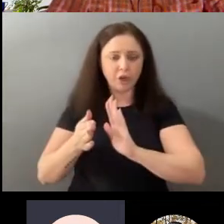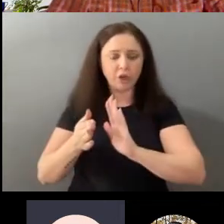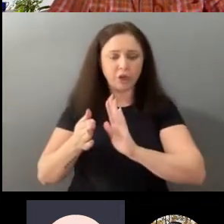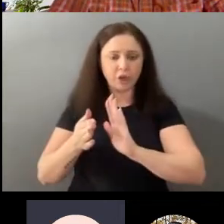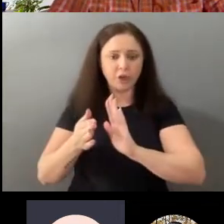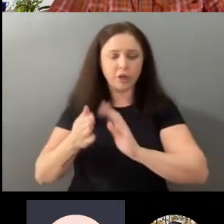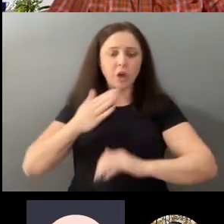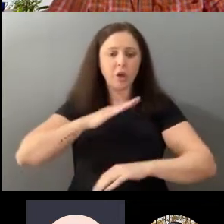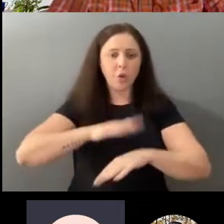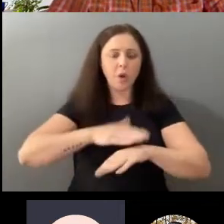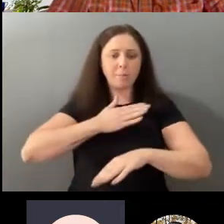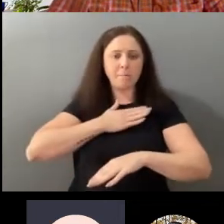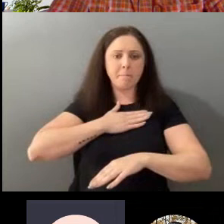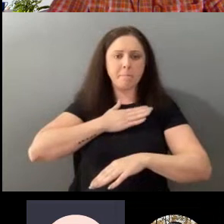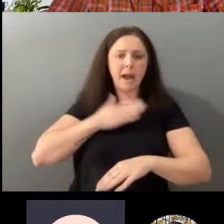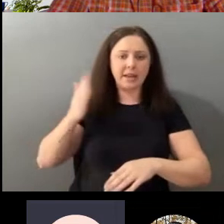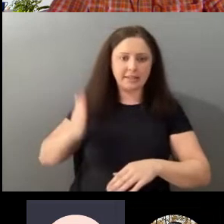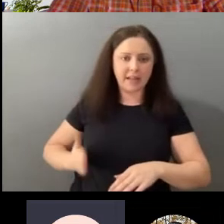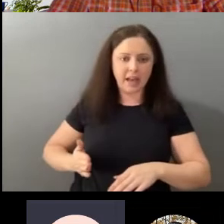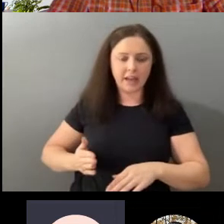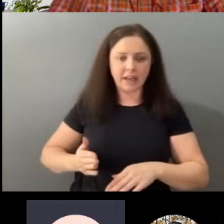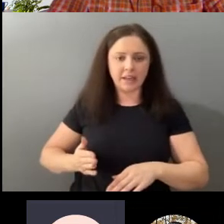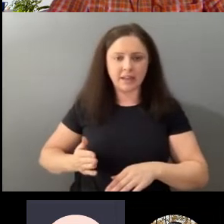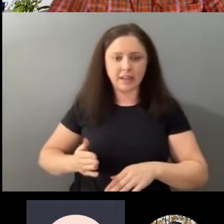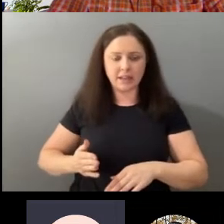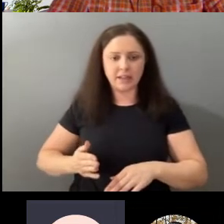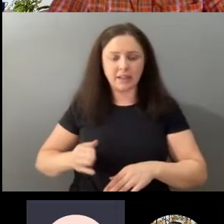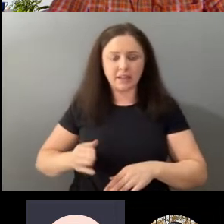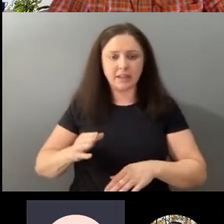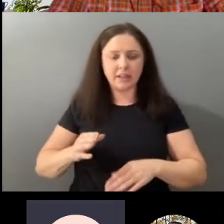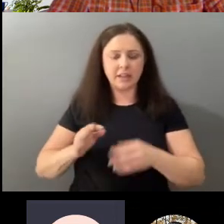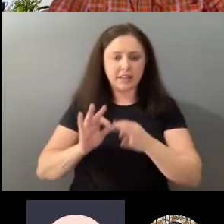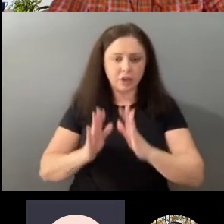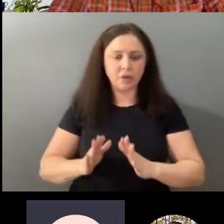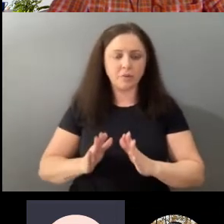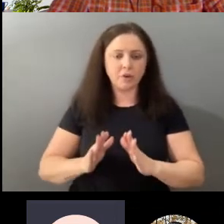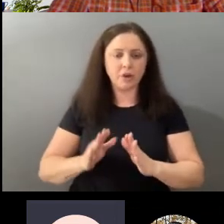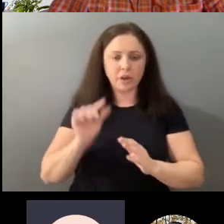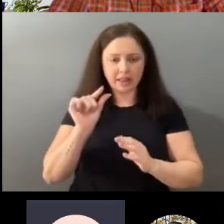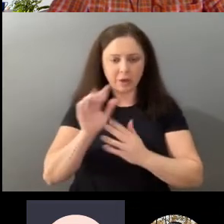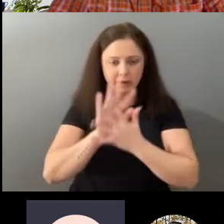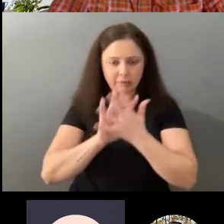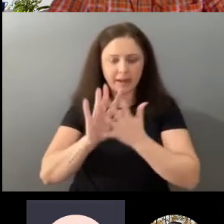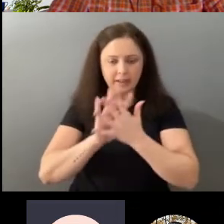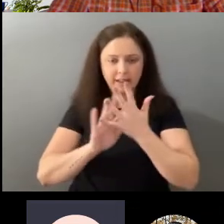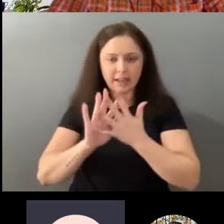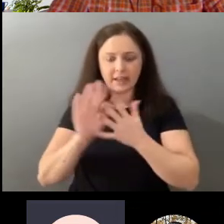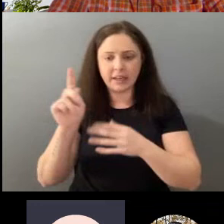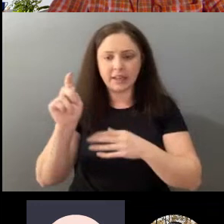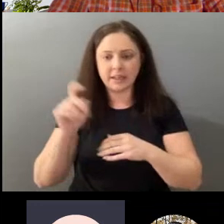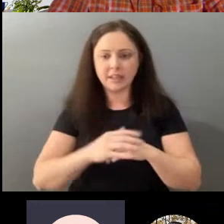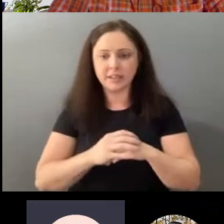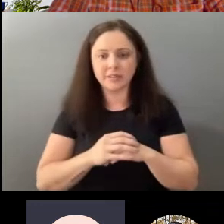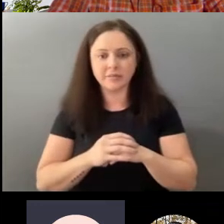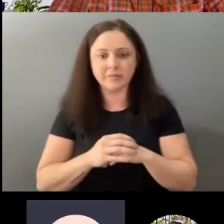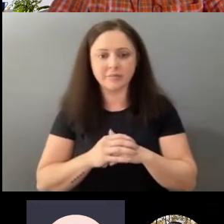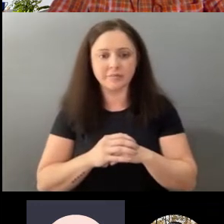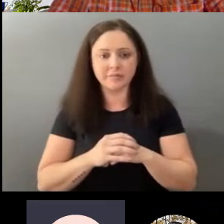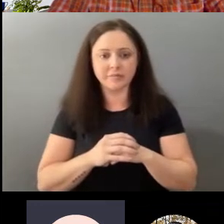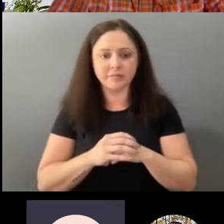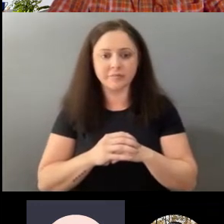on my end, Whitney is a little pixelated. I'm going to ask Daniel, is her signing